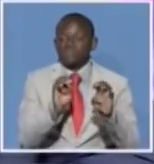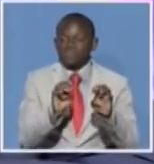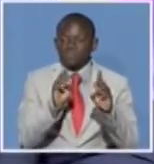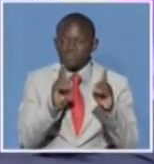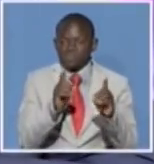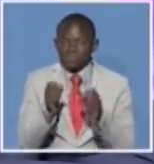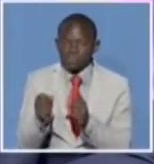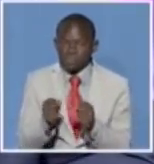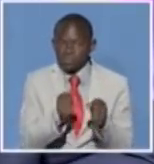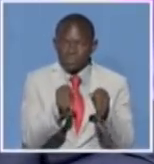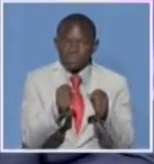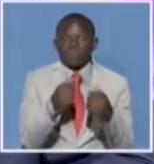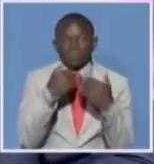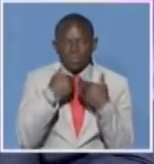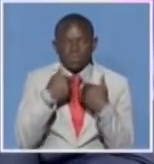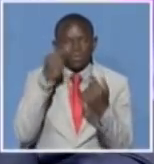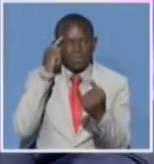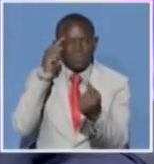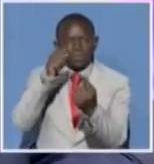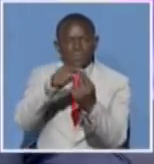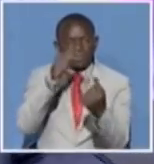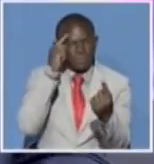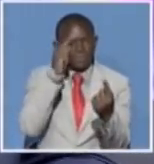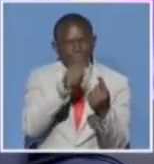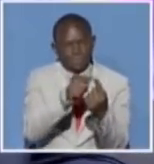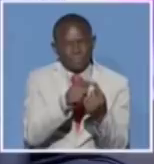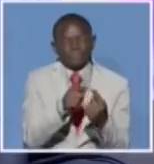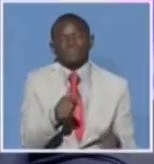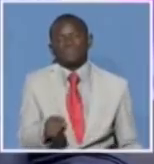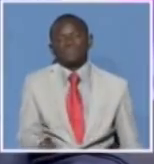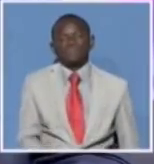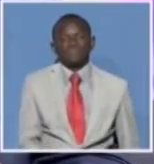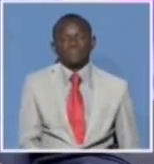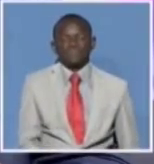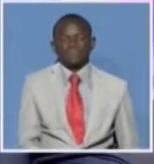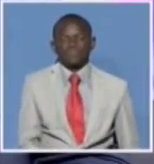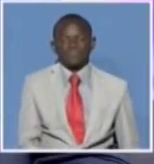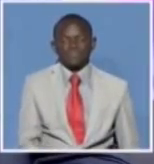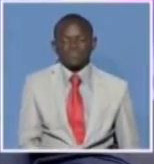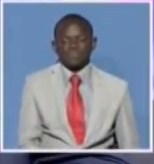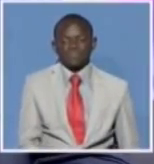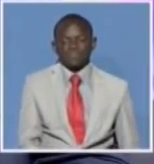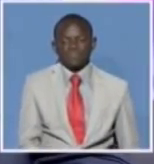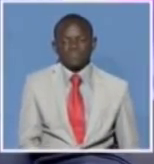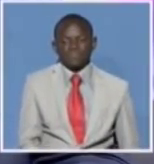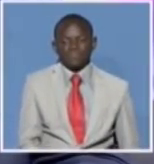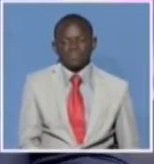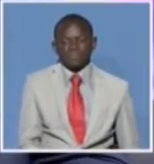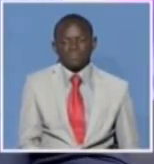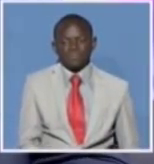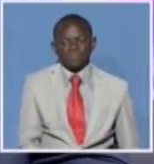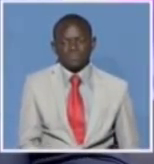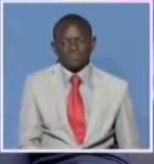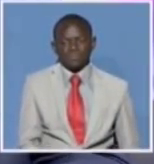those are achieved. Now, in the case of Zambia,